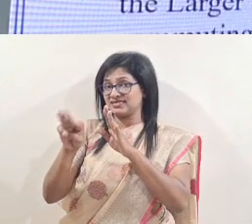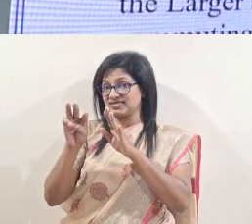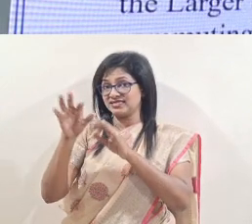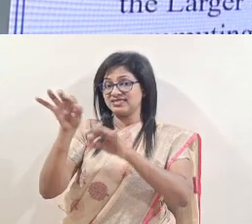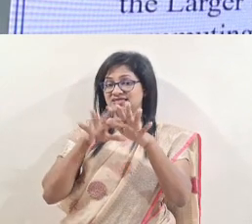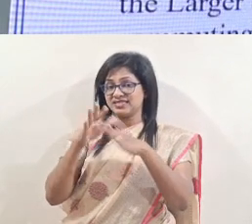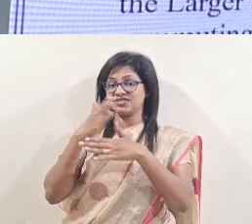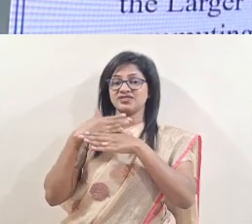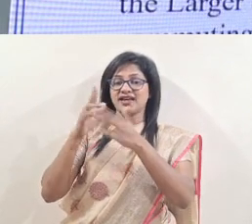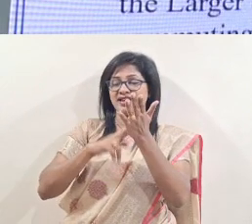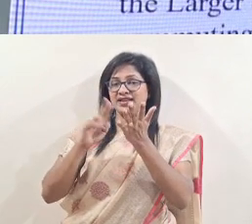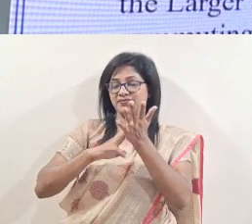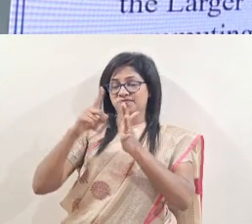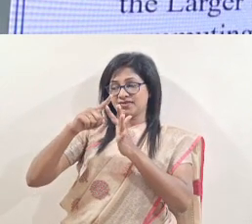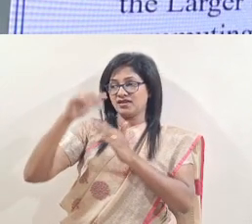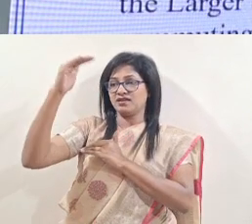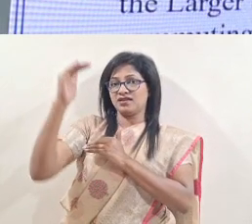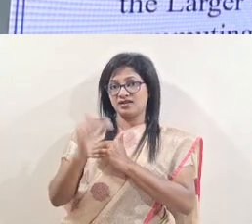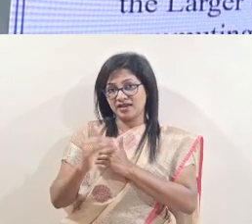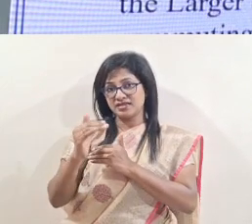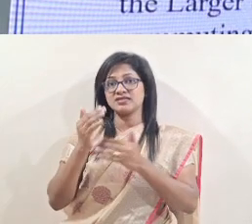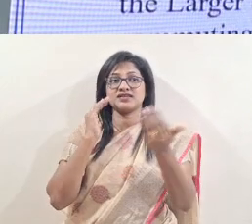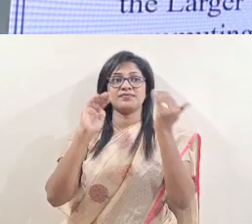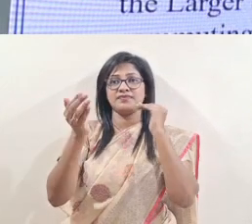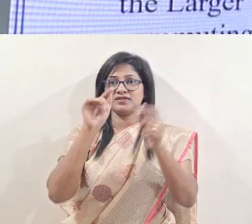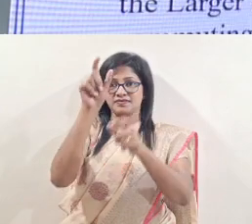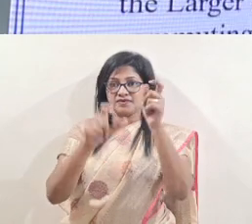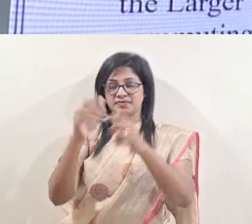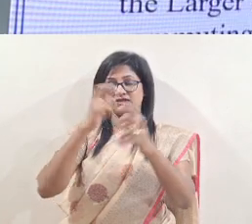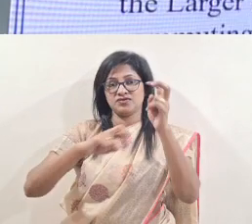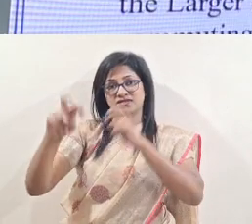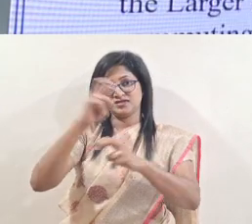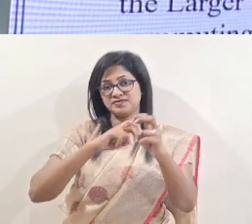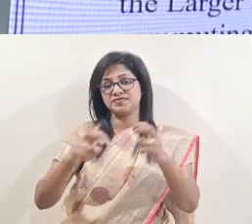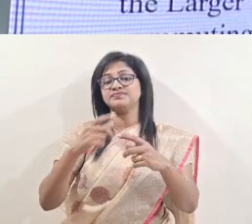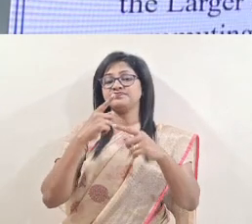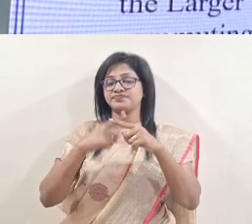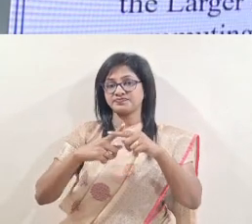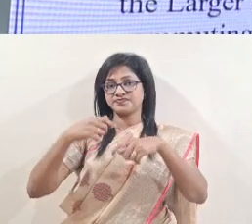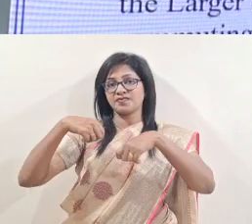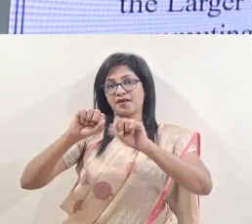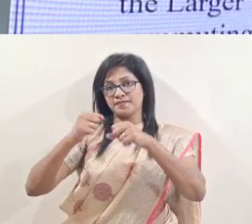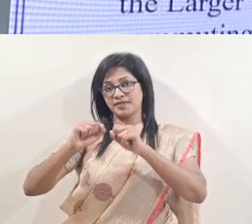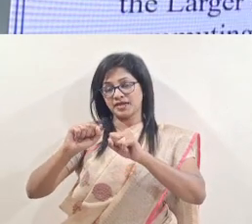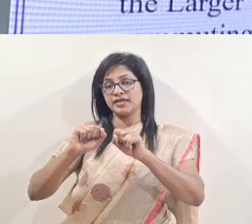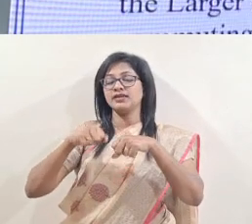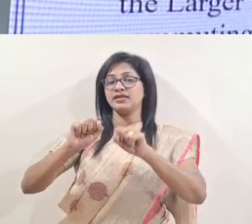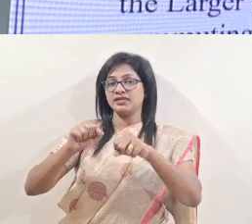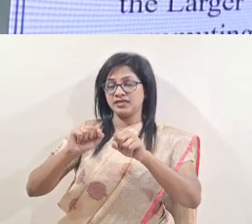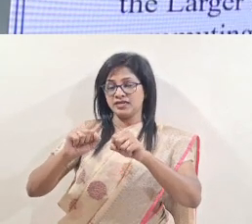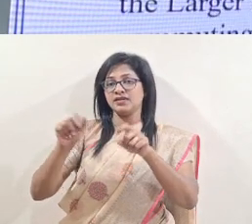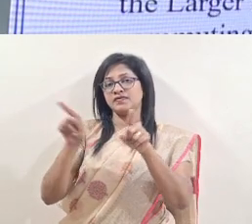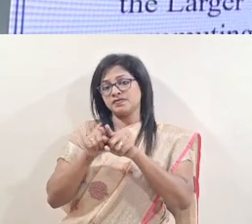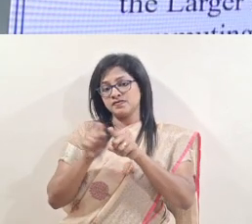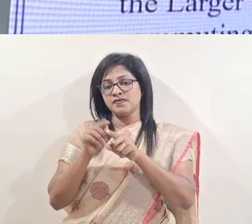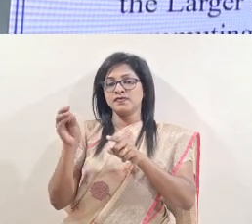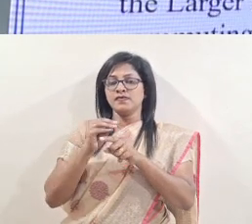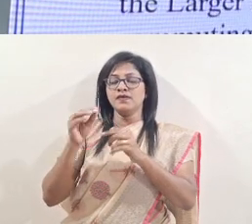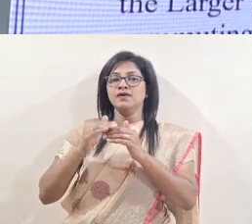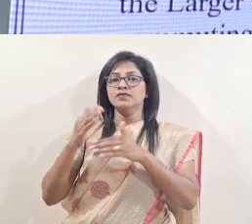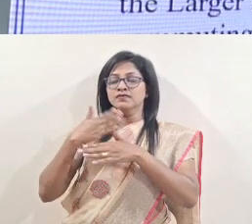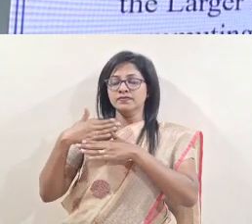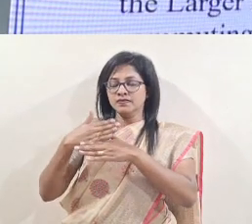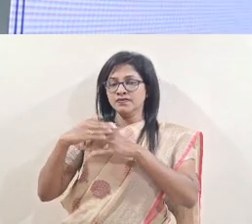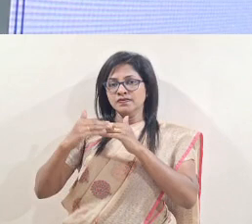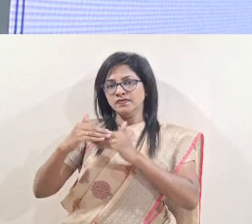in comparison to public transport, and for motorized two-wheeler also, the likelihood of this modal share increased after